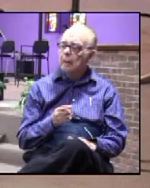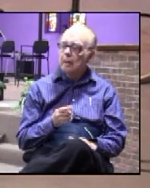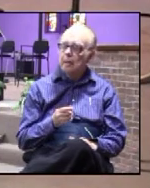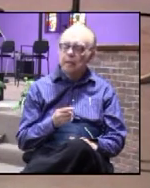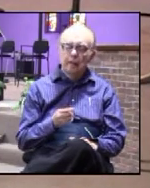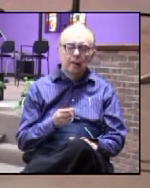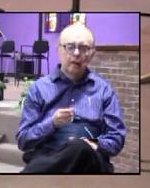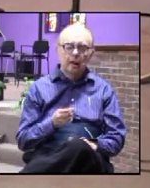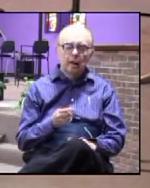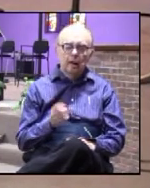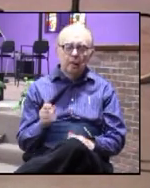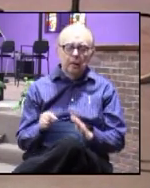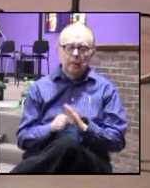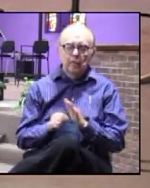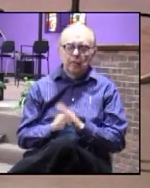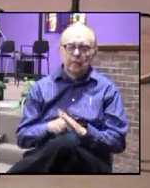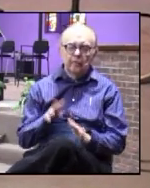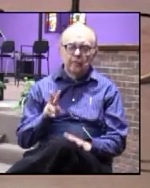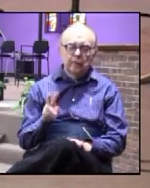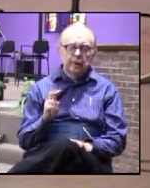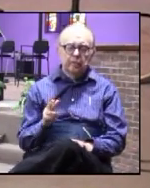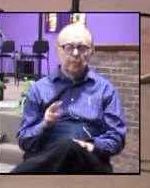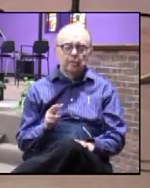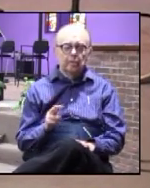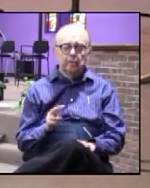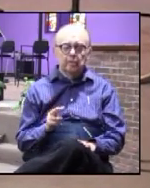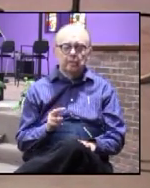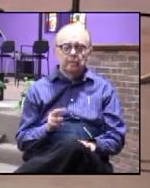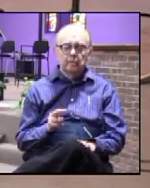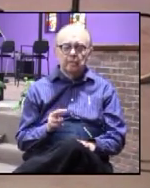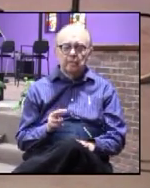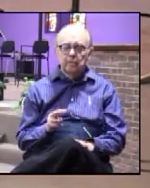Back over there in verse number 42.